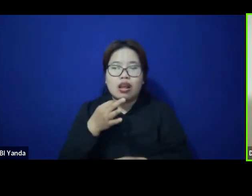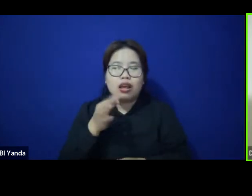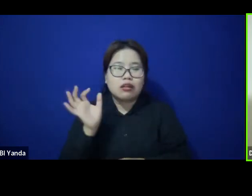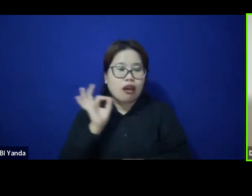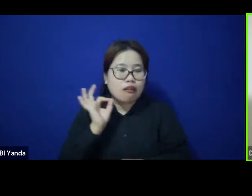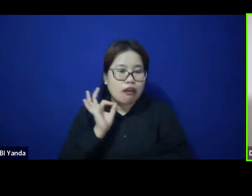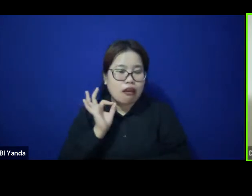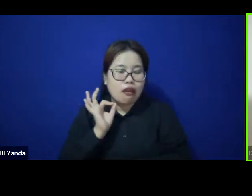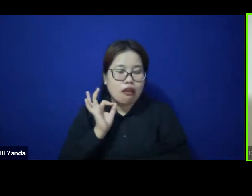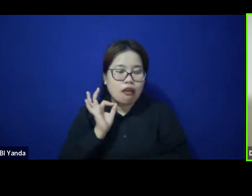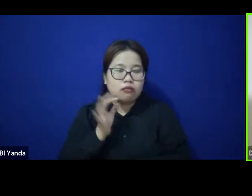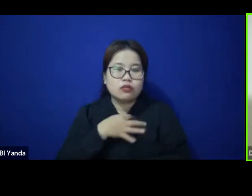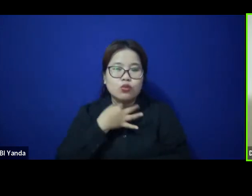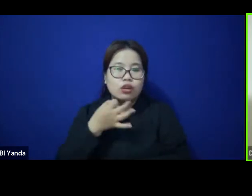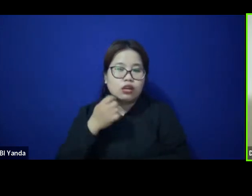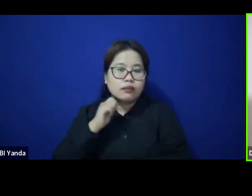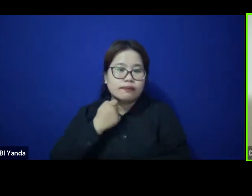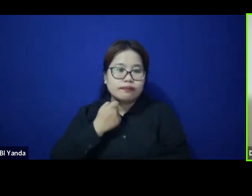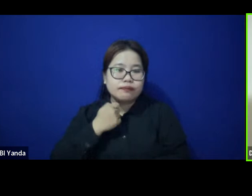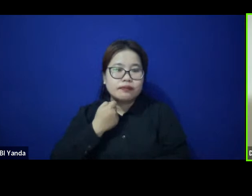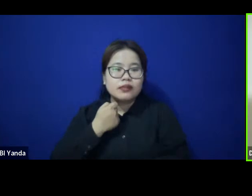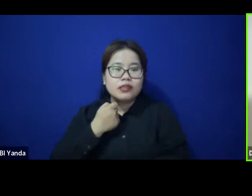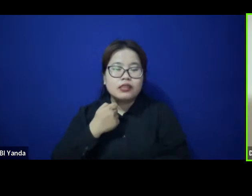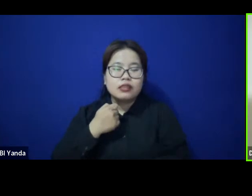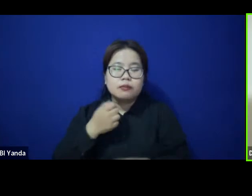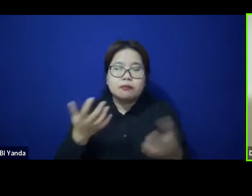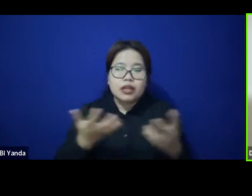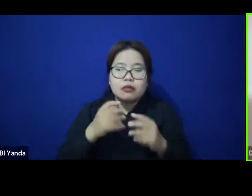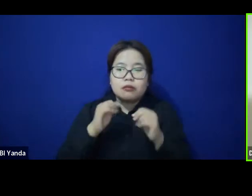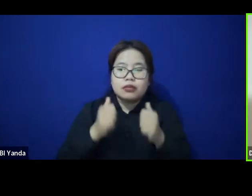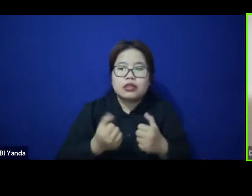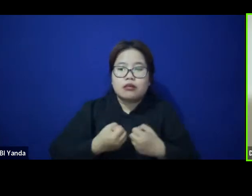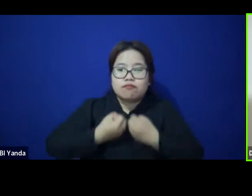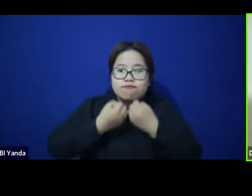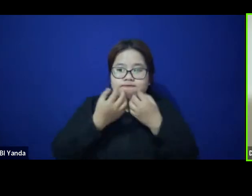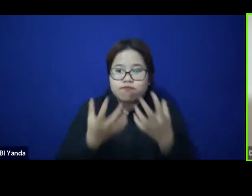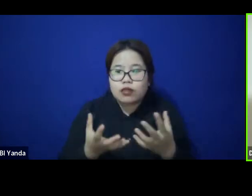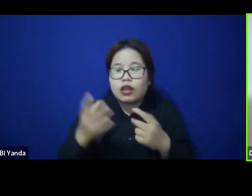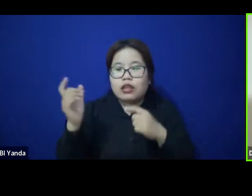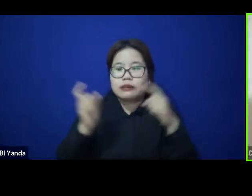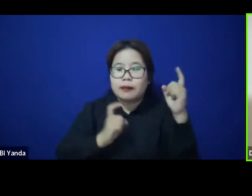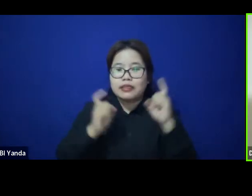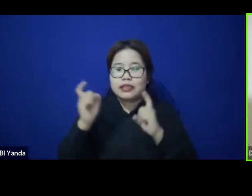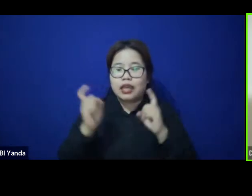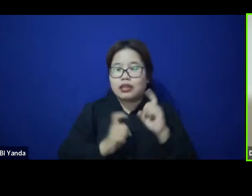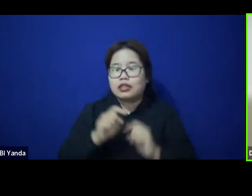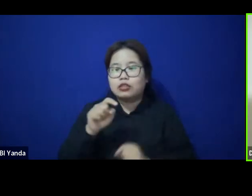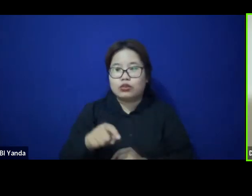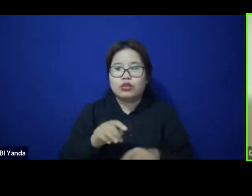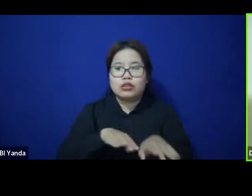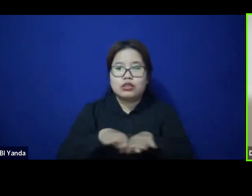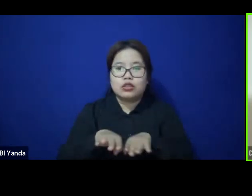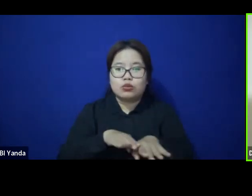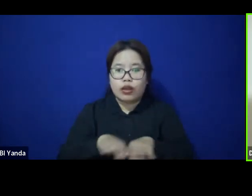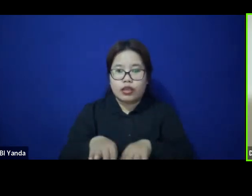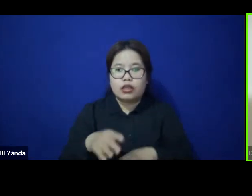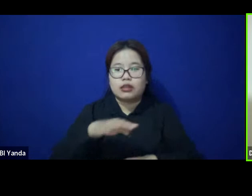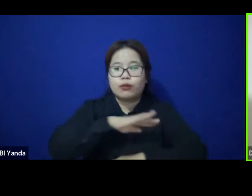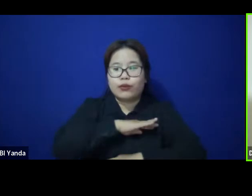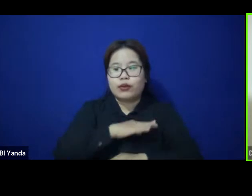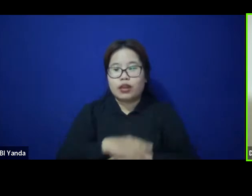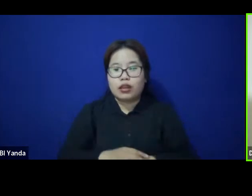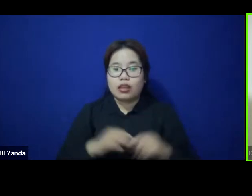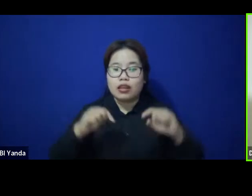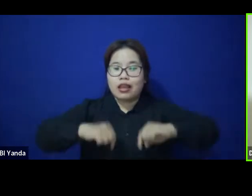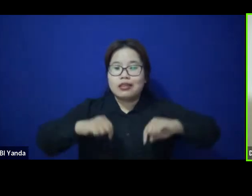to express that as forcefully as may be needed. So this is an example